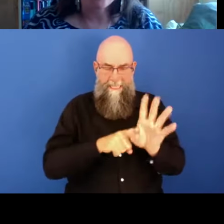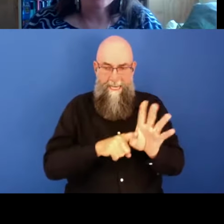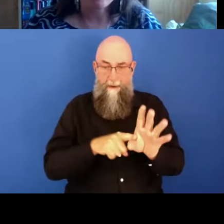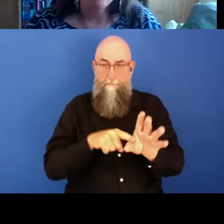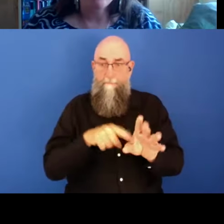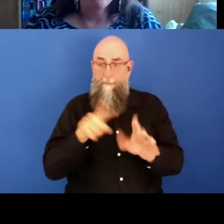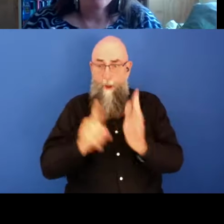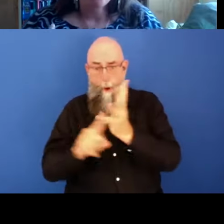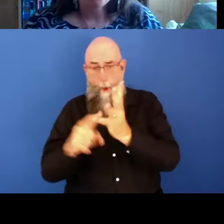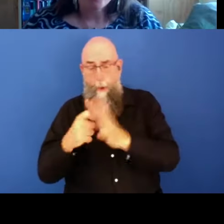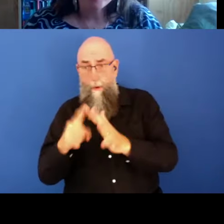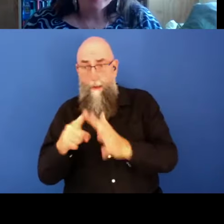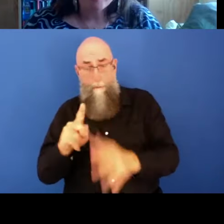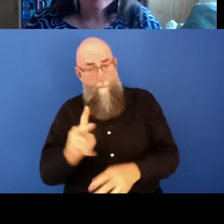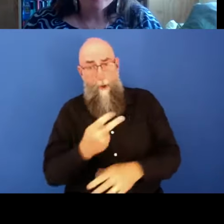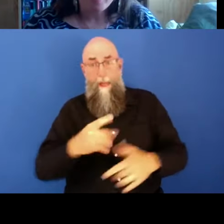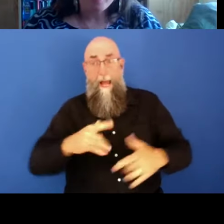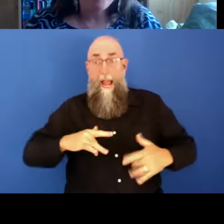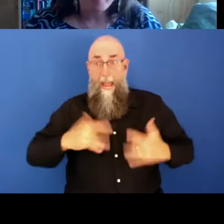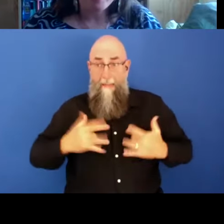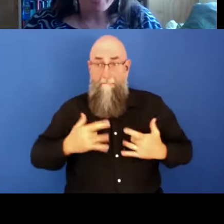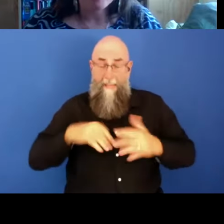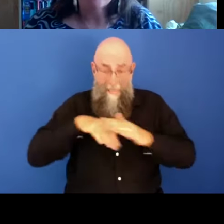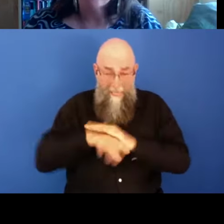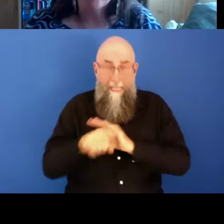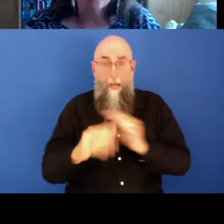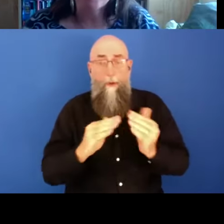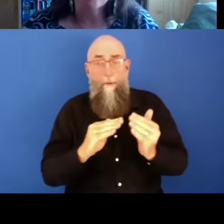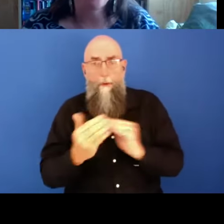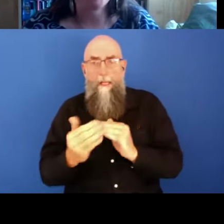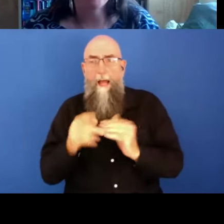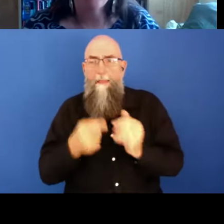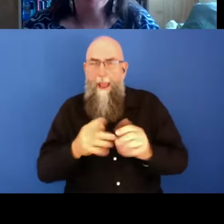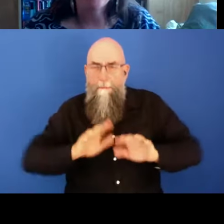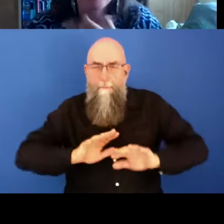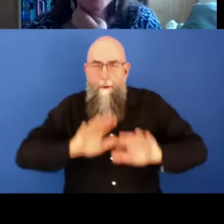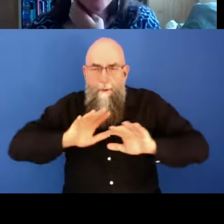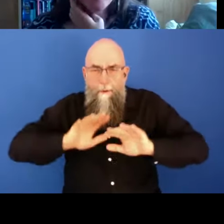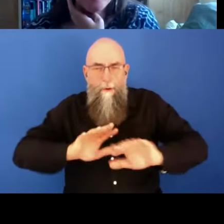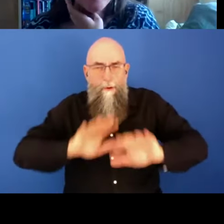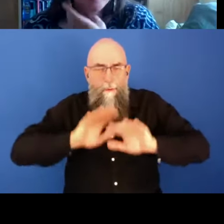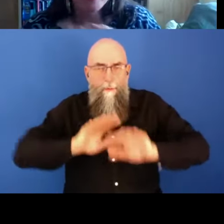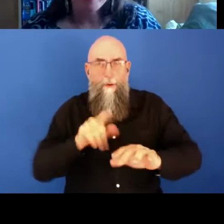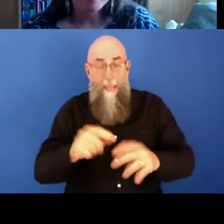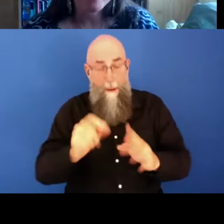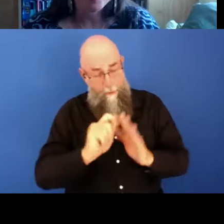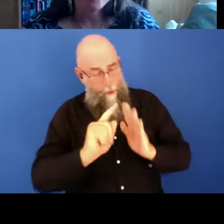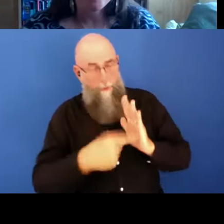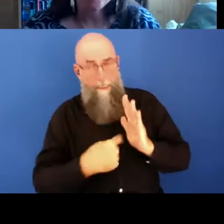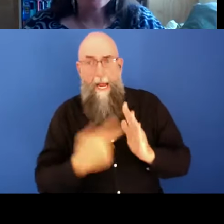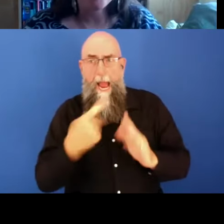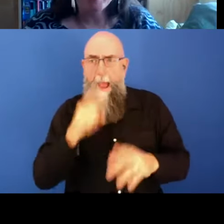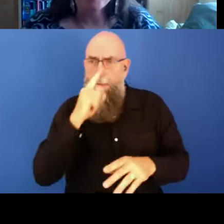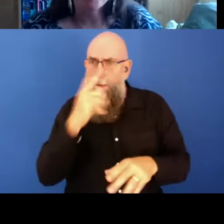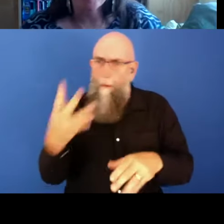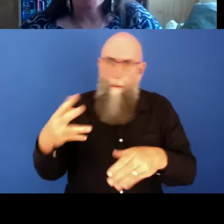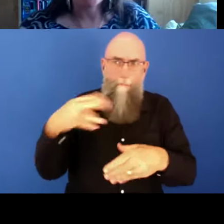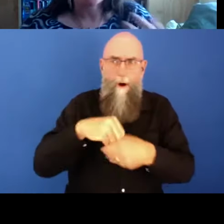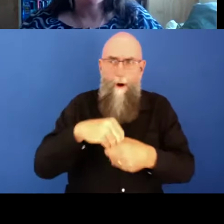build the project um and and in terms of the participation as well like like you know i was